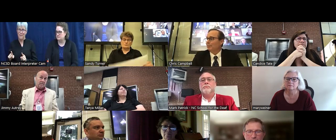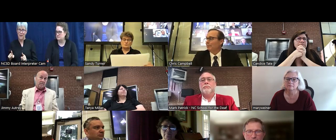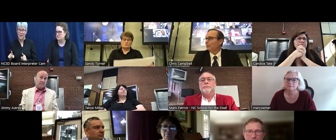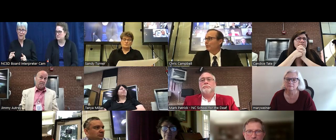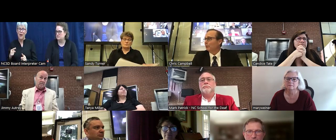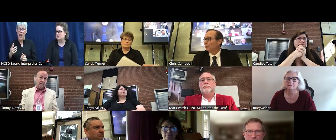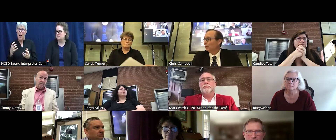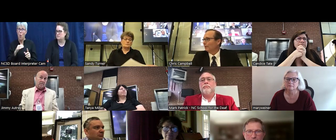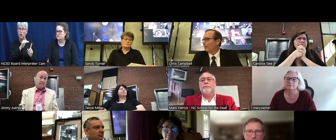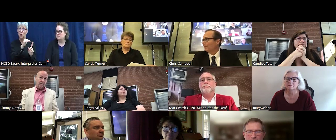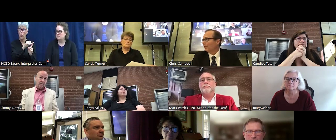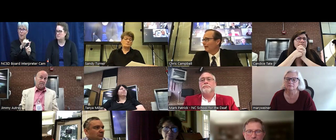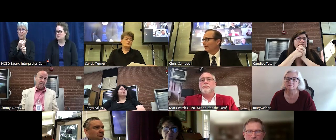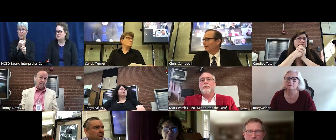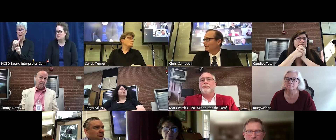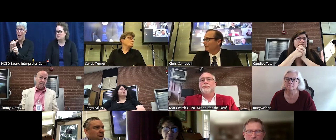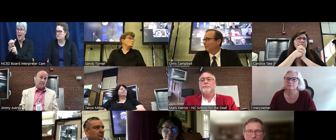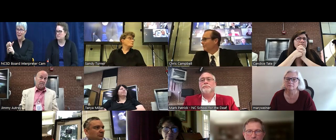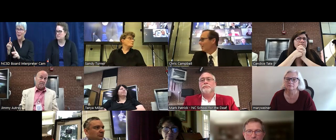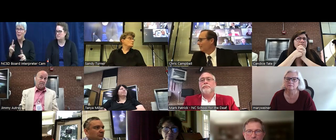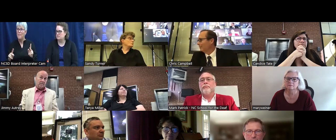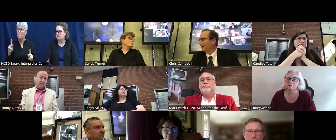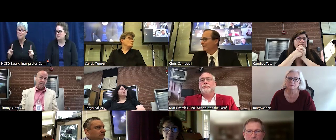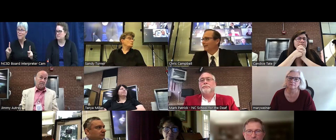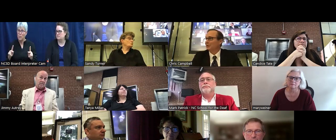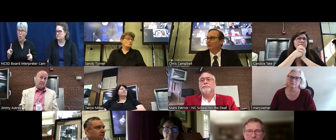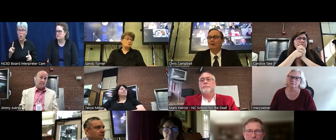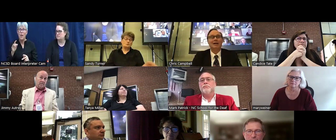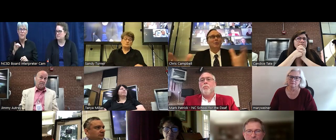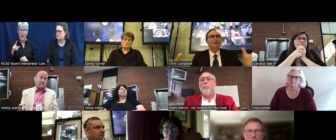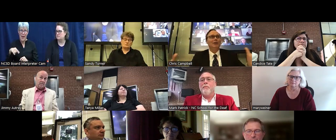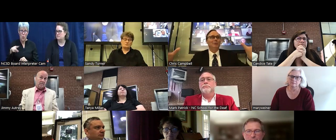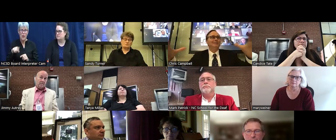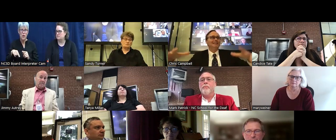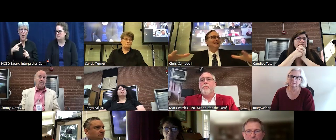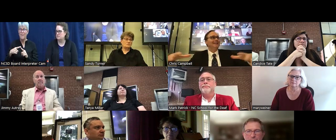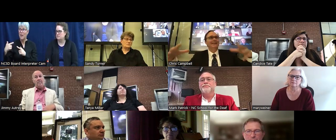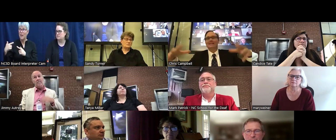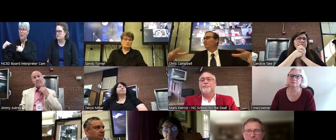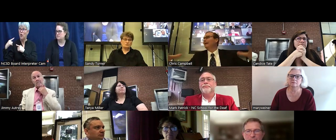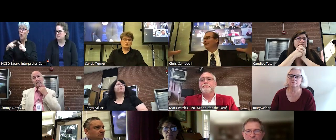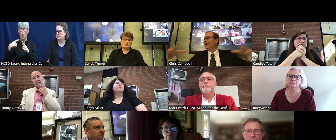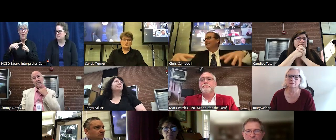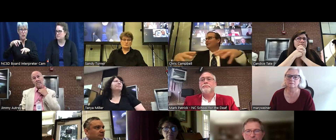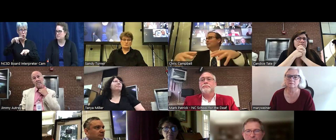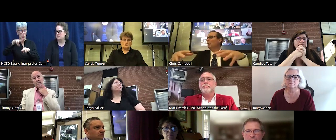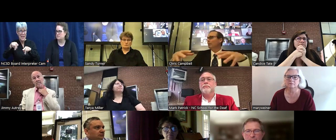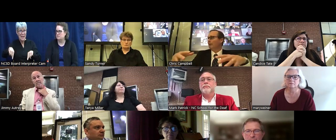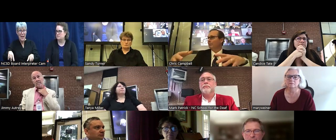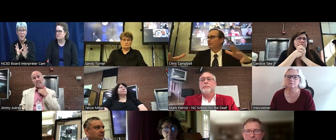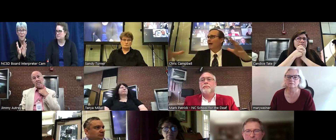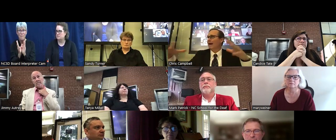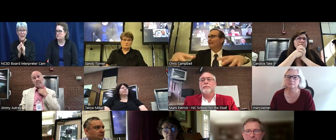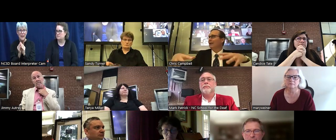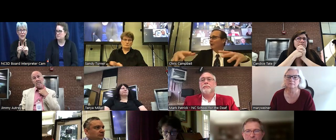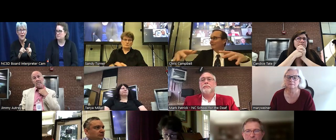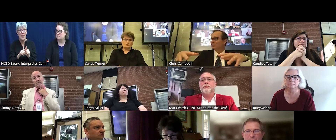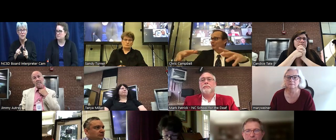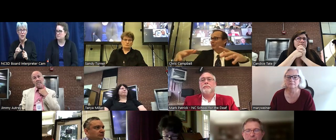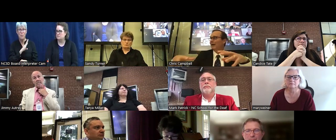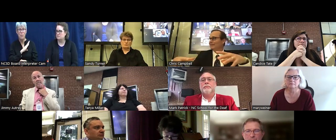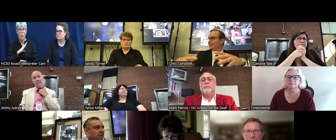remind people who are worried maybe they're getting into too big of a liability issue. When you sit in this meeting and act as board members, you're acting in